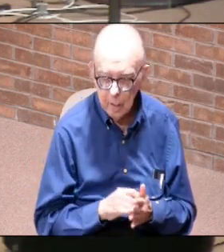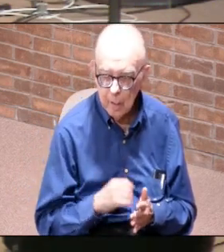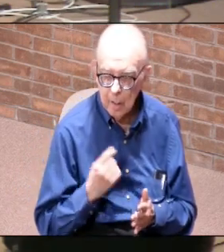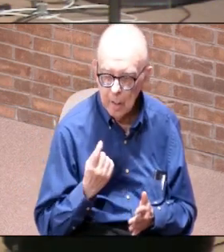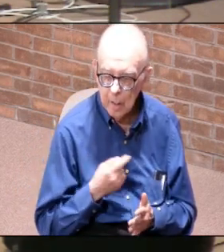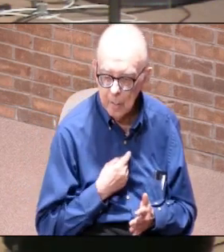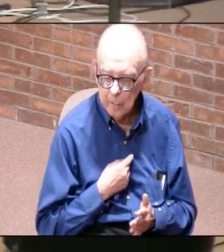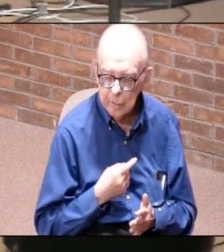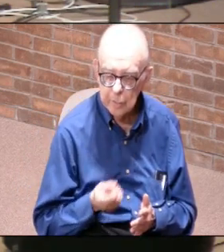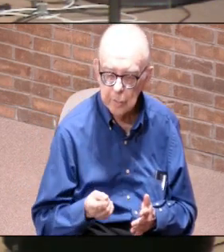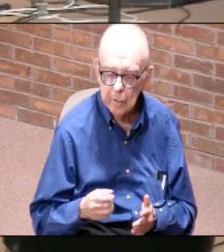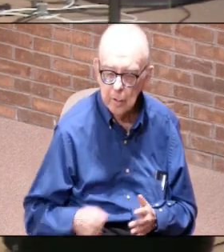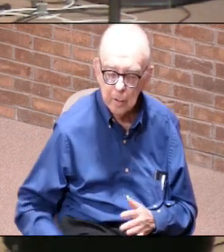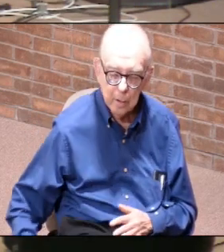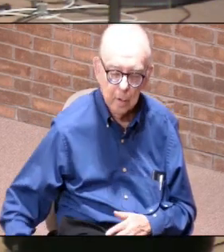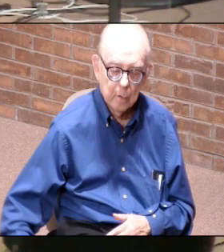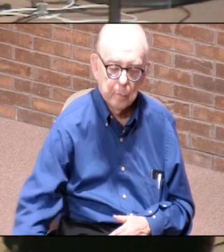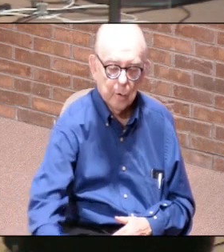when you're bowling,